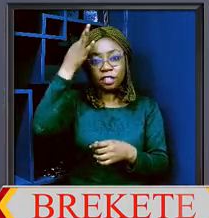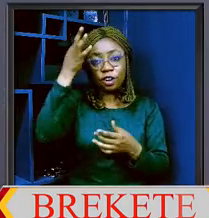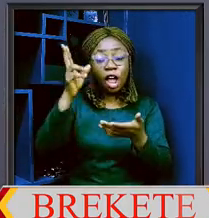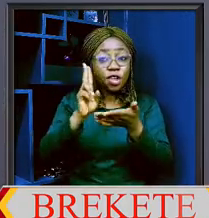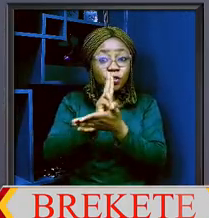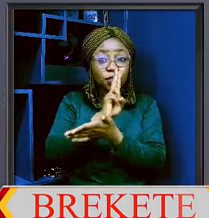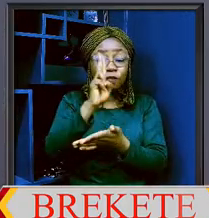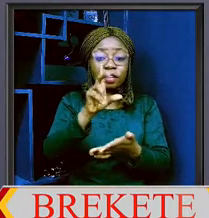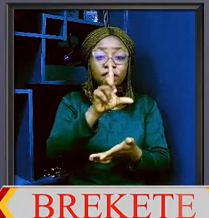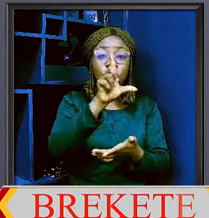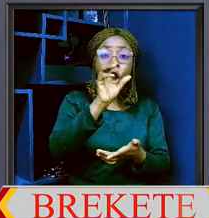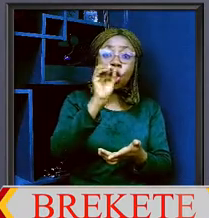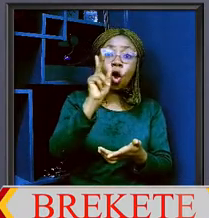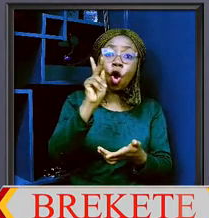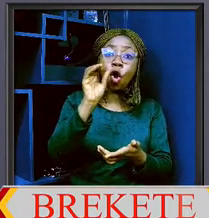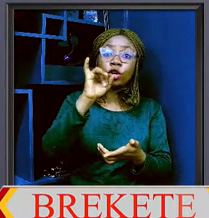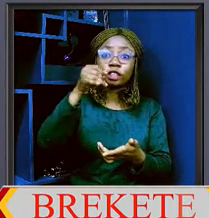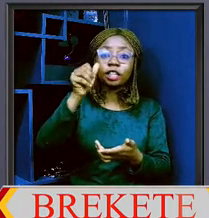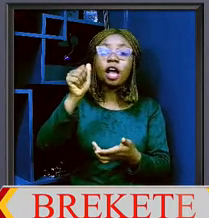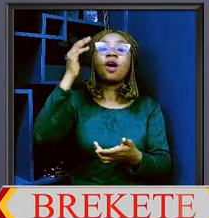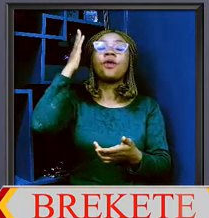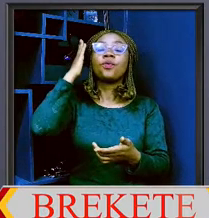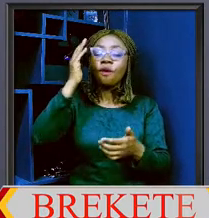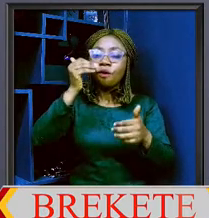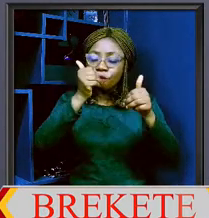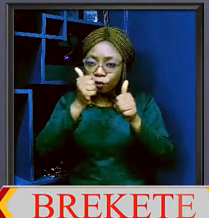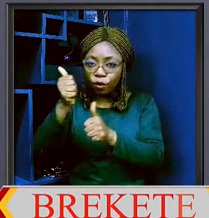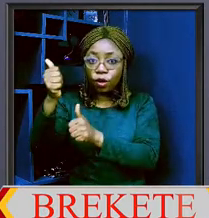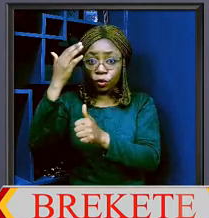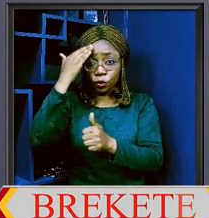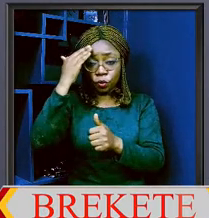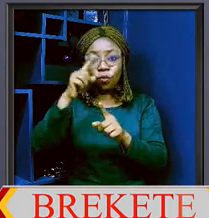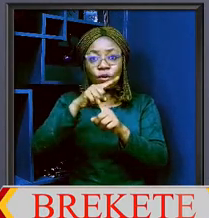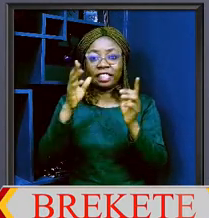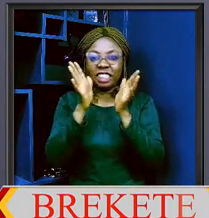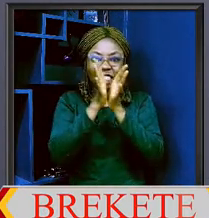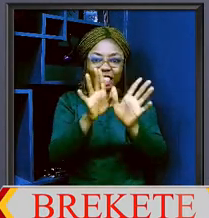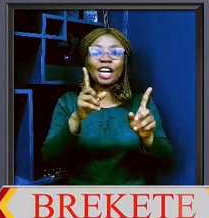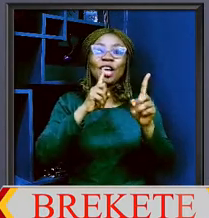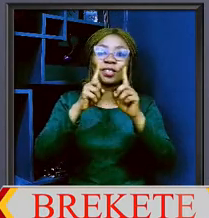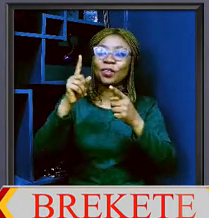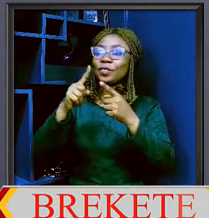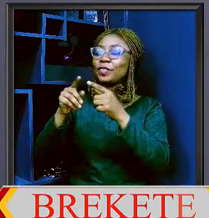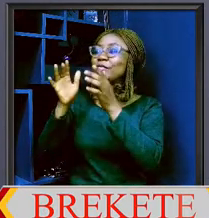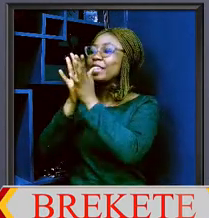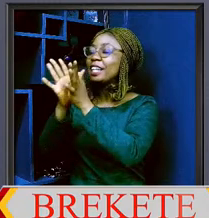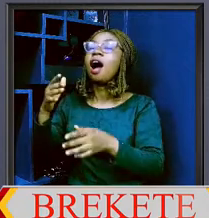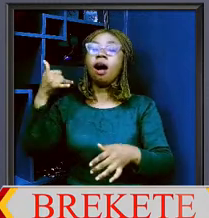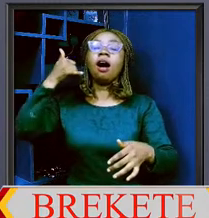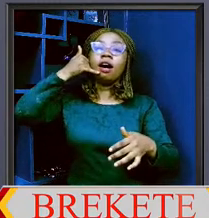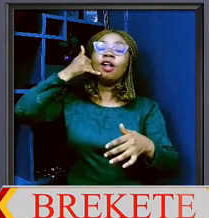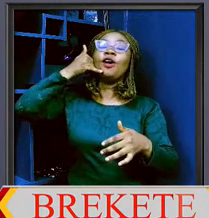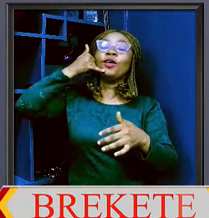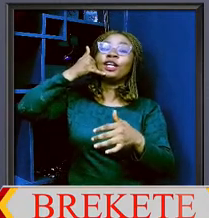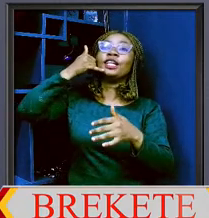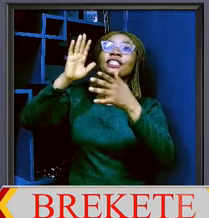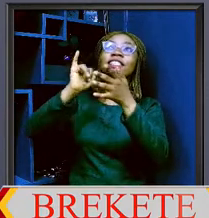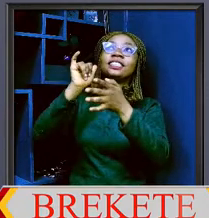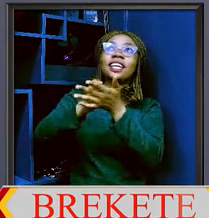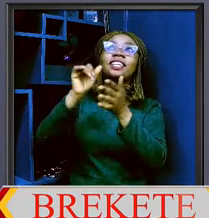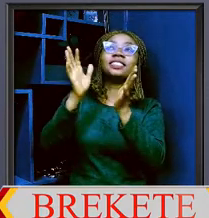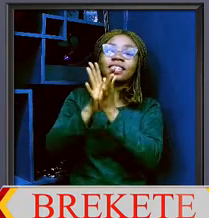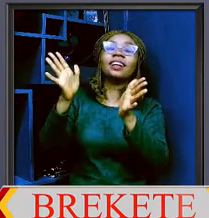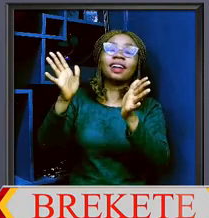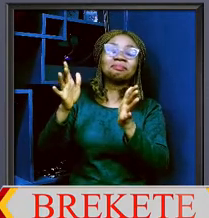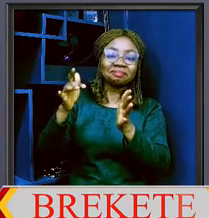University Lo go follow you know when General they talk to General hello is that that's